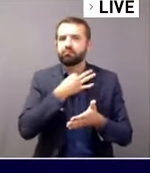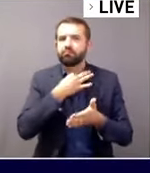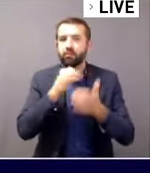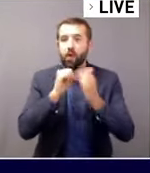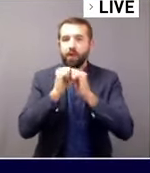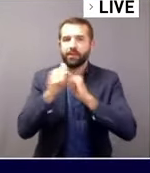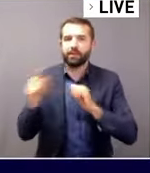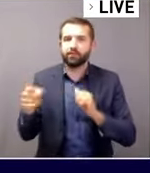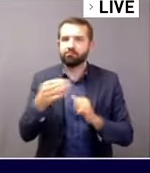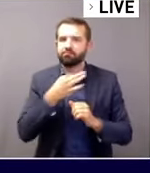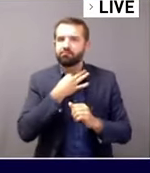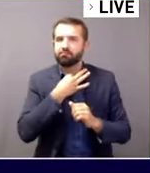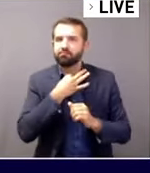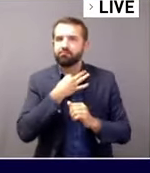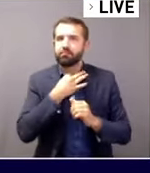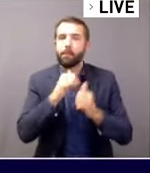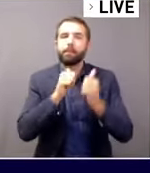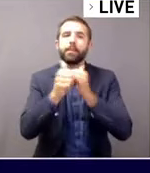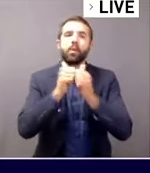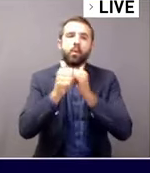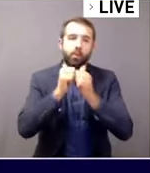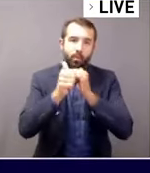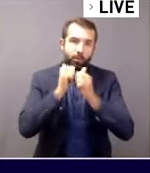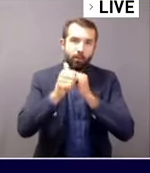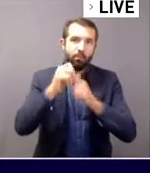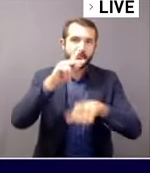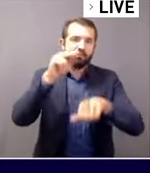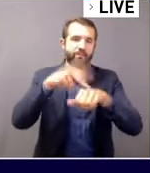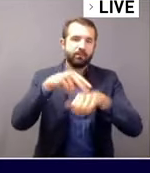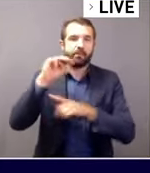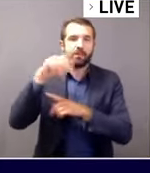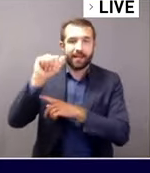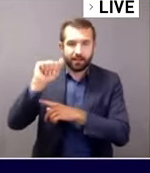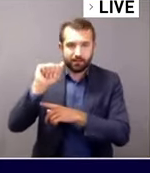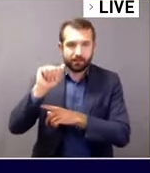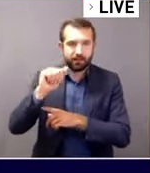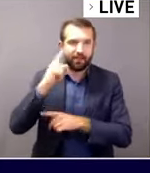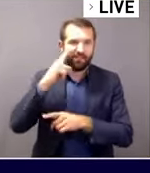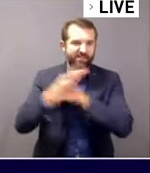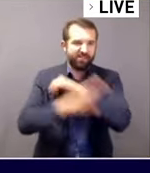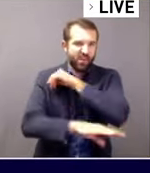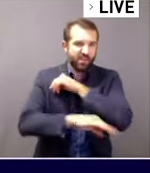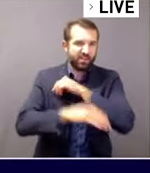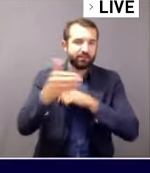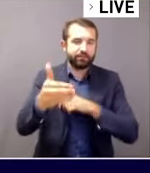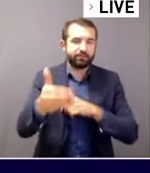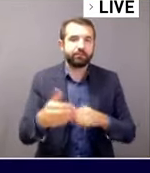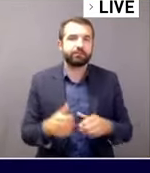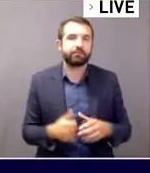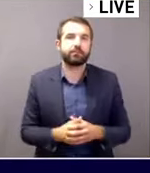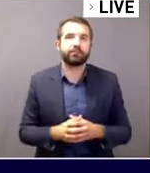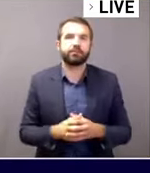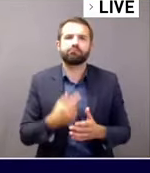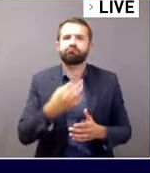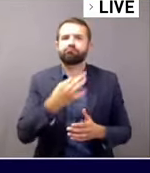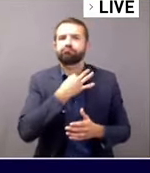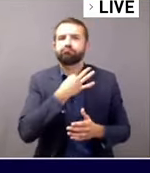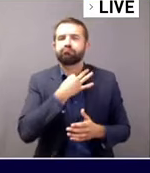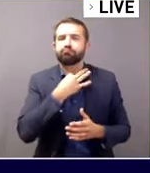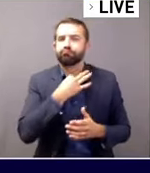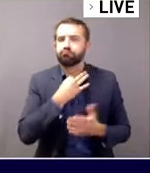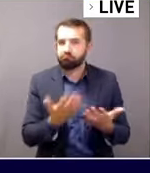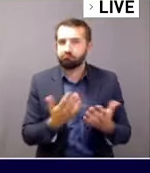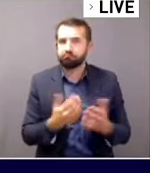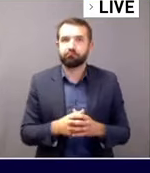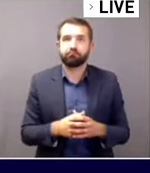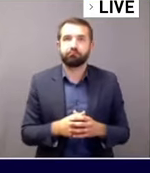created by the NBA for fall sports out of compliance with state community sports guidelines, before or after the September 1st